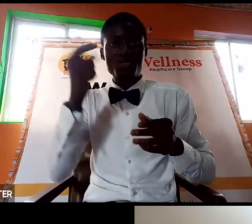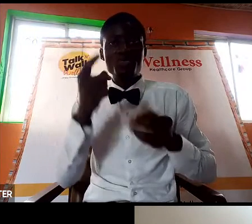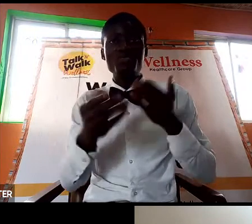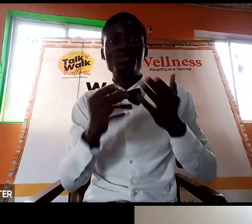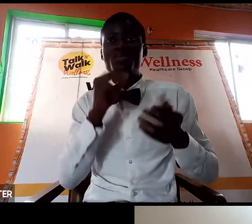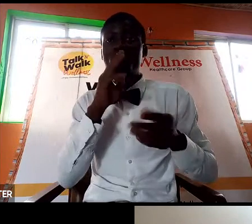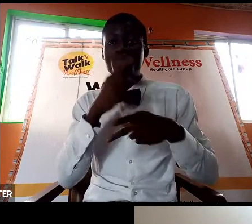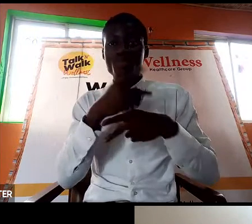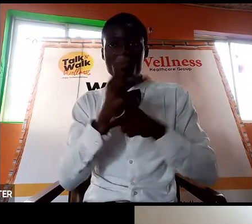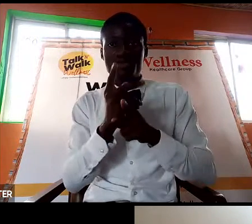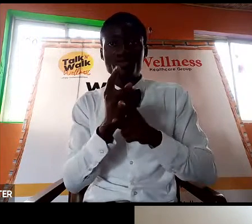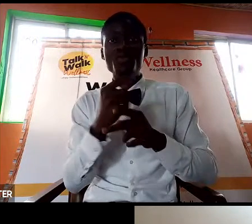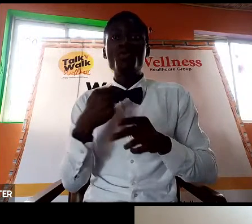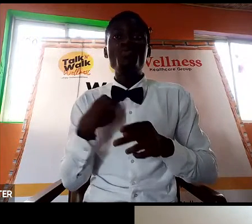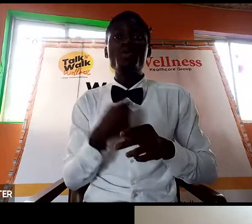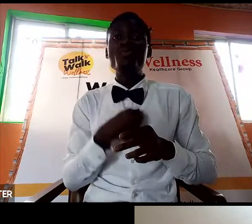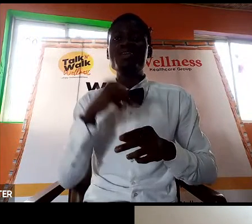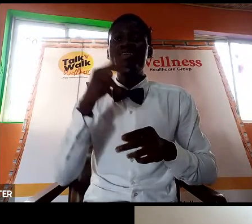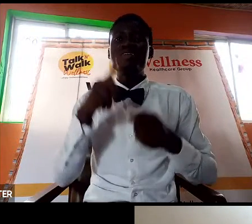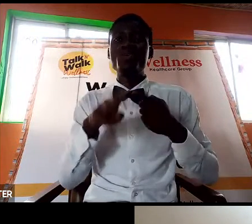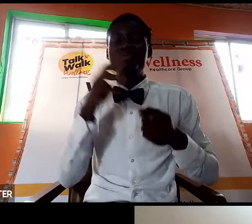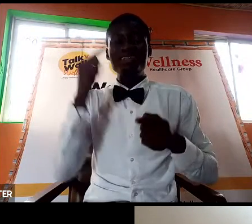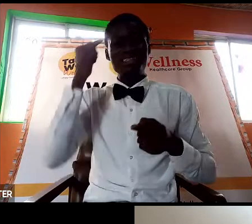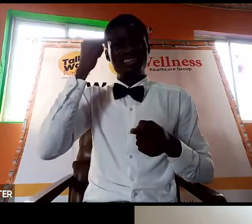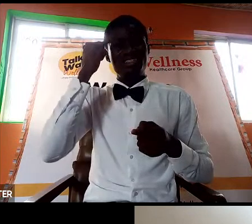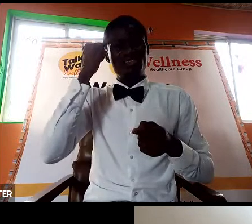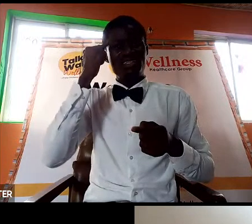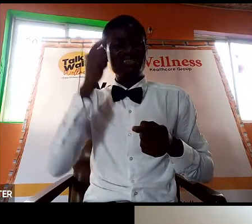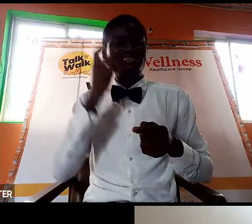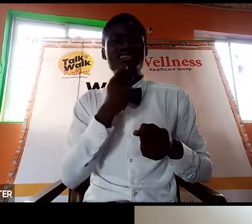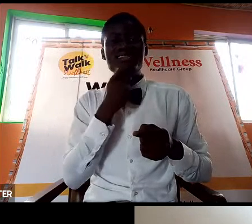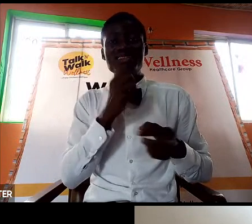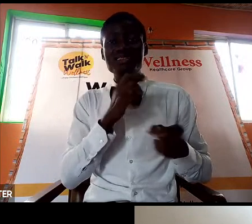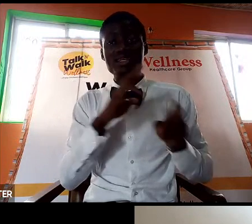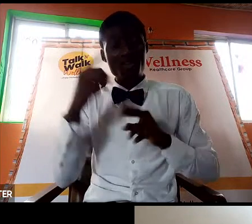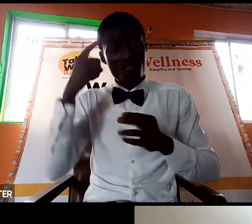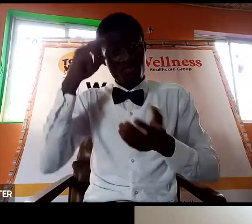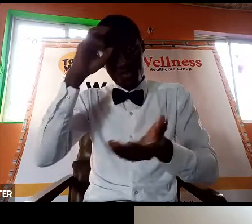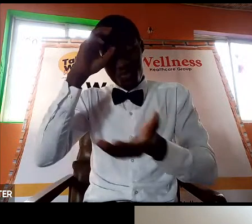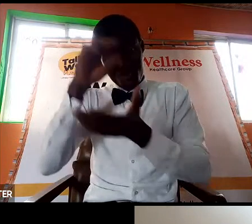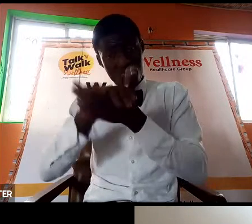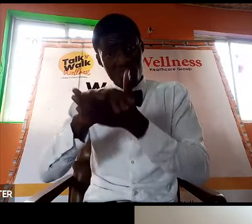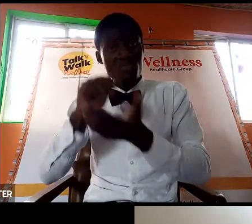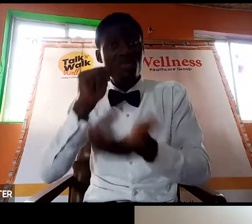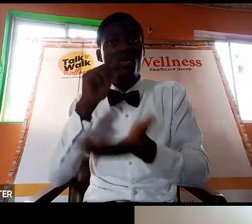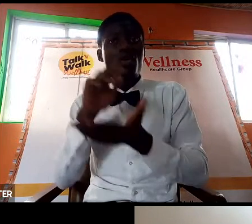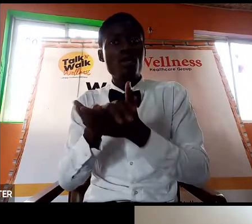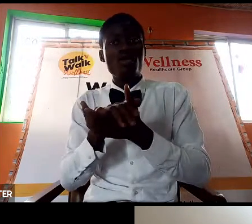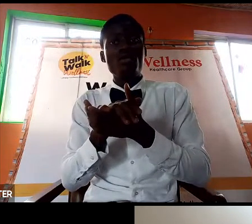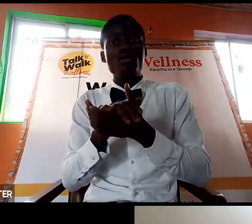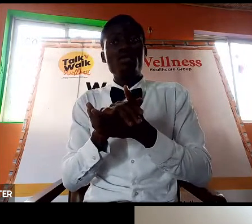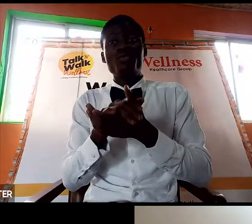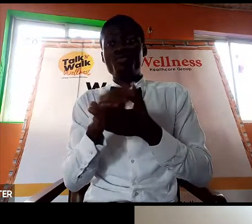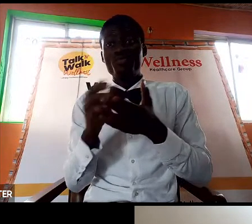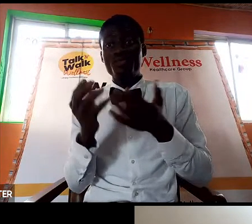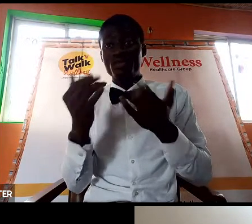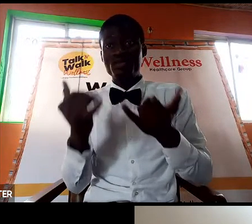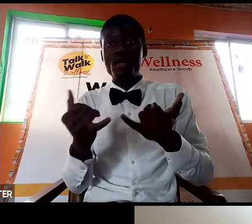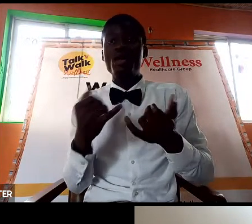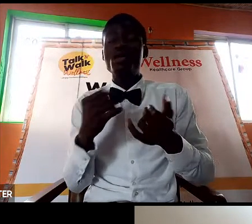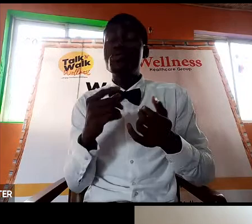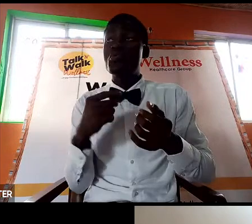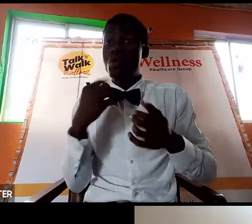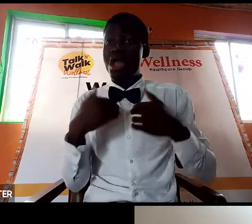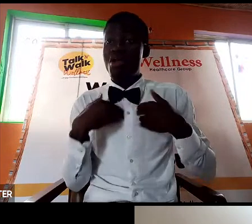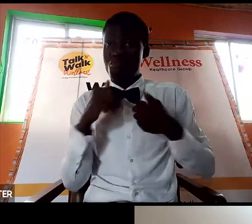to our sexual life. For married couples that might be going through issues at this point, please reach out to sex therapists, reach out